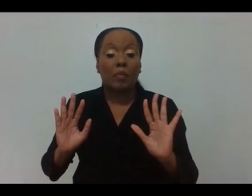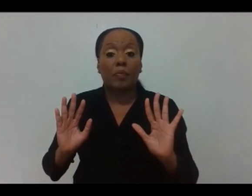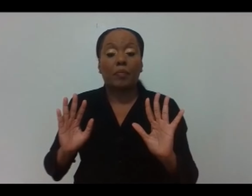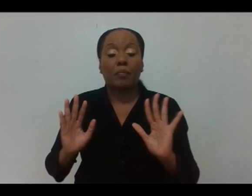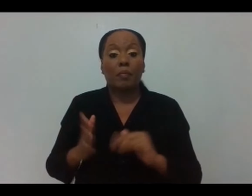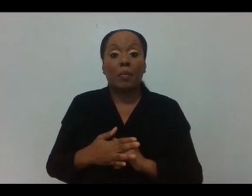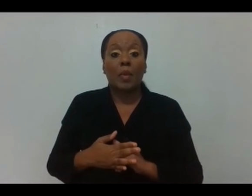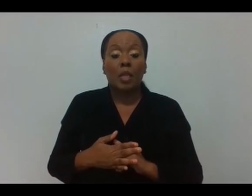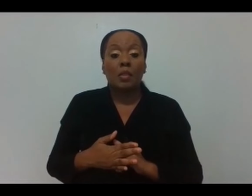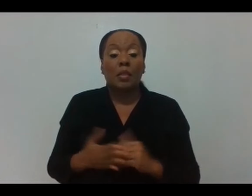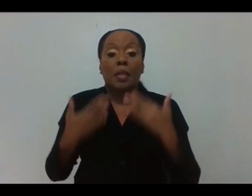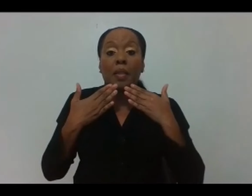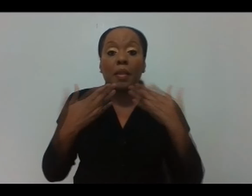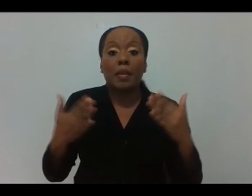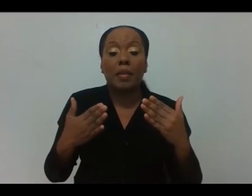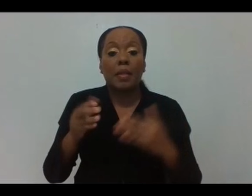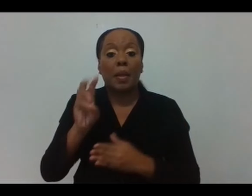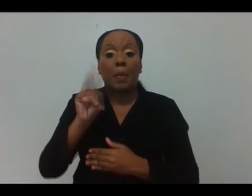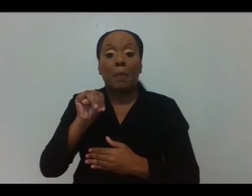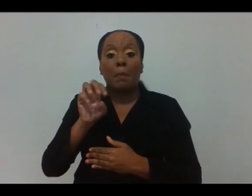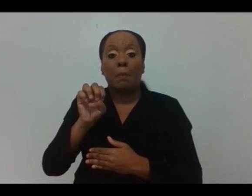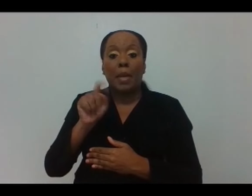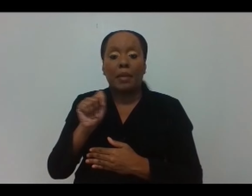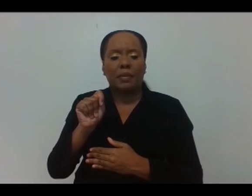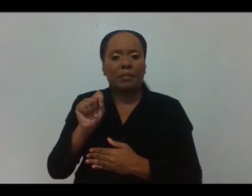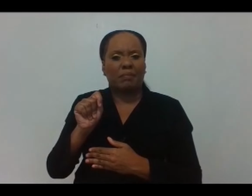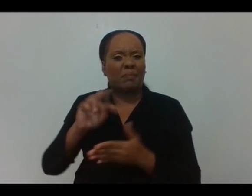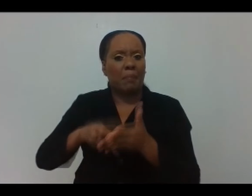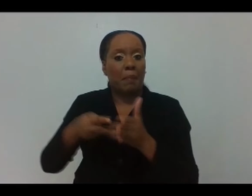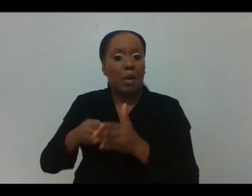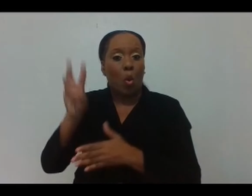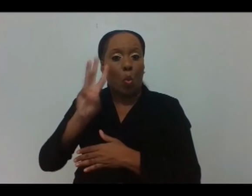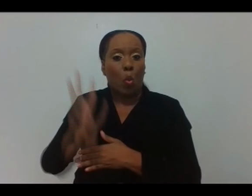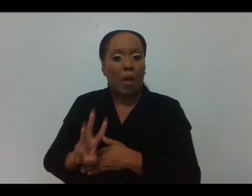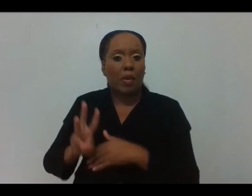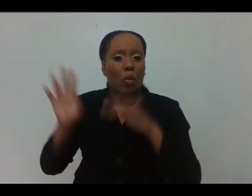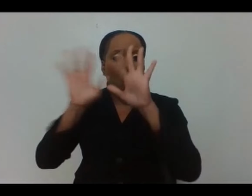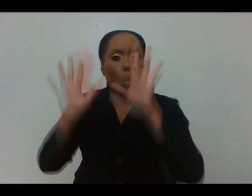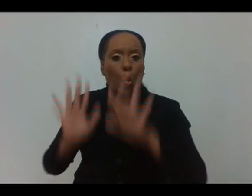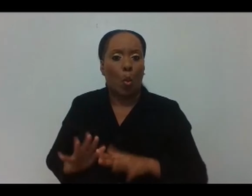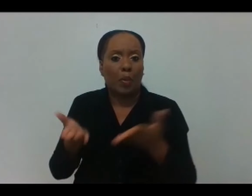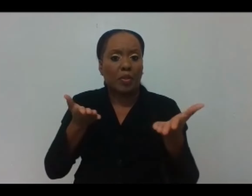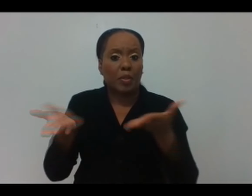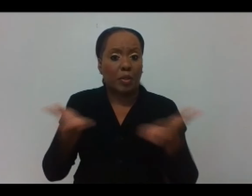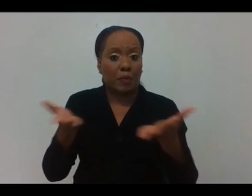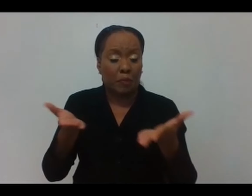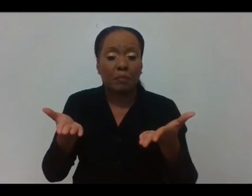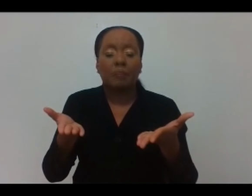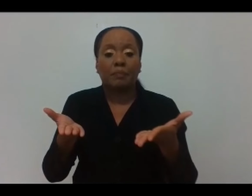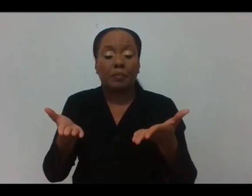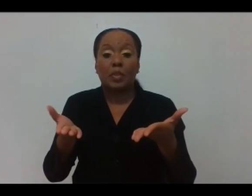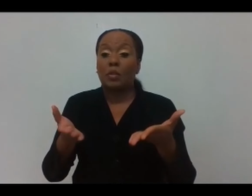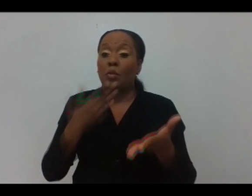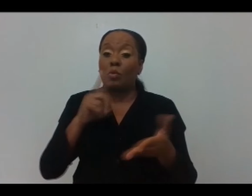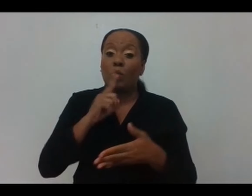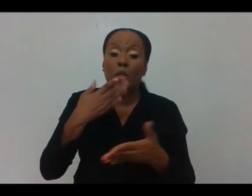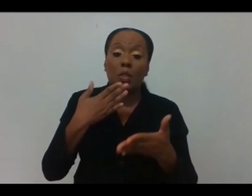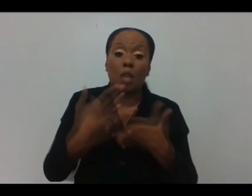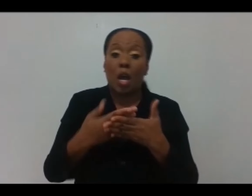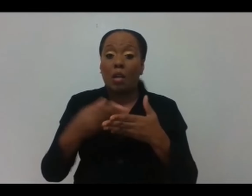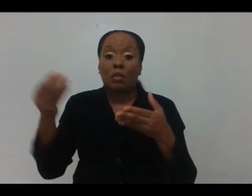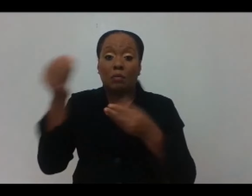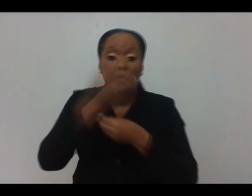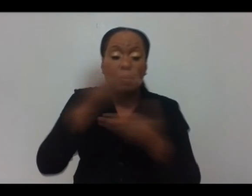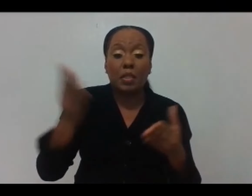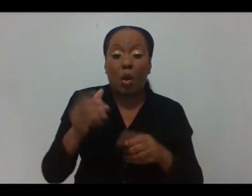want to start by thanking the Met Services for their diligence on this. The Met Service officers have been